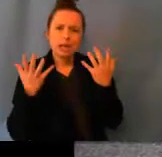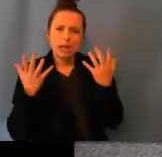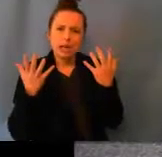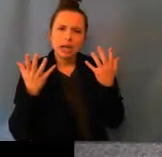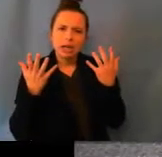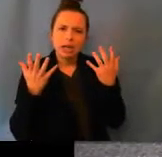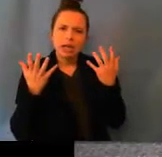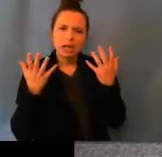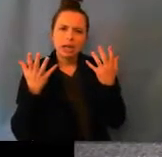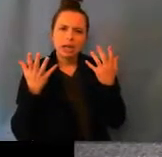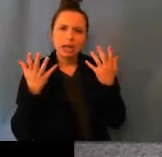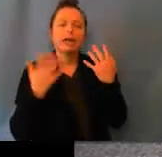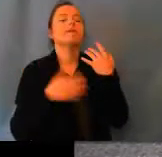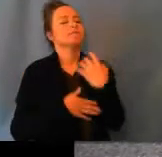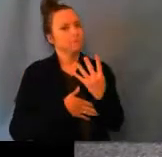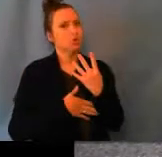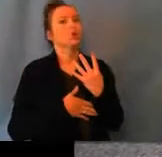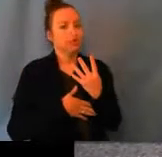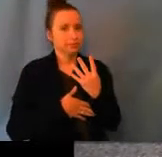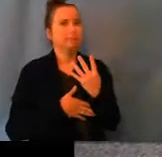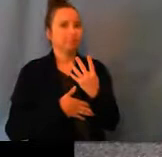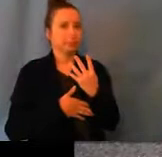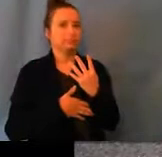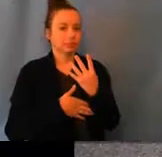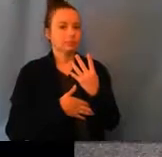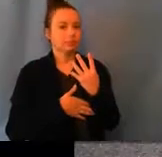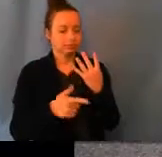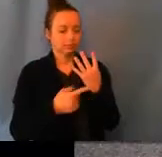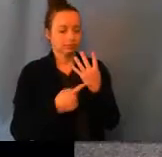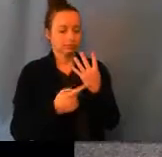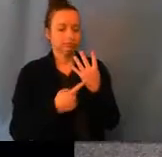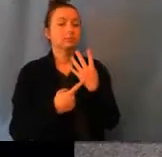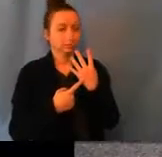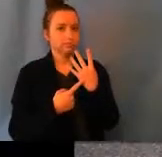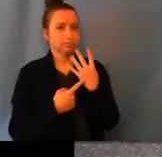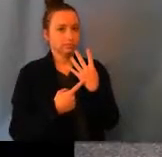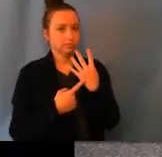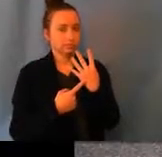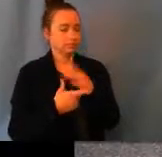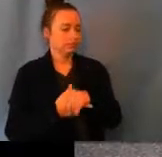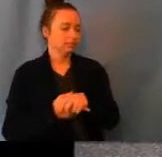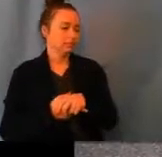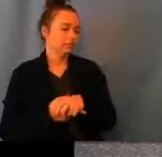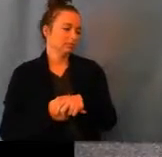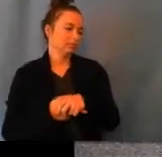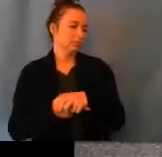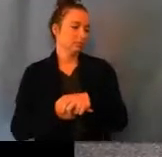car? Good. It is 4 cubes long.